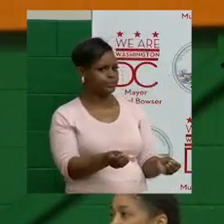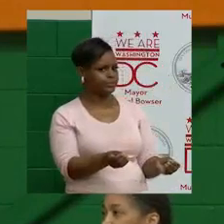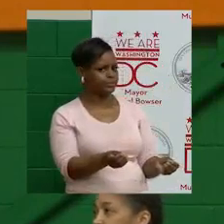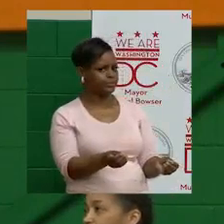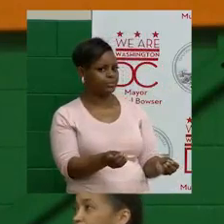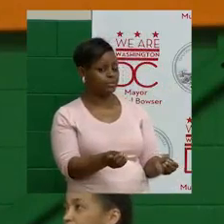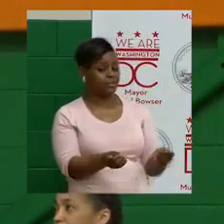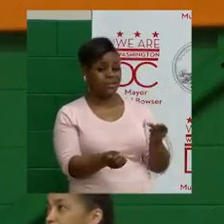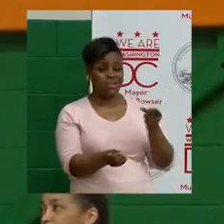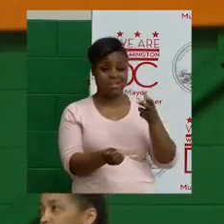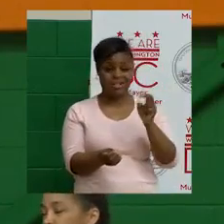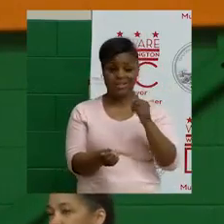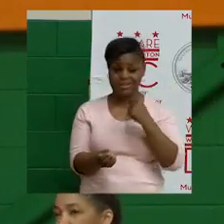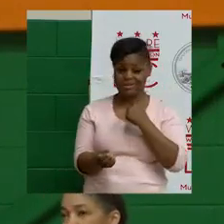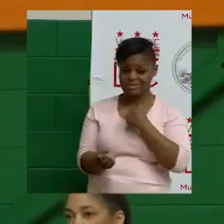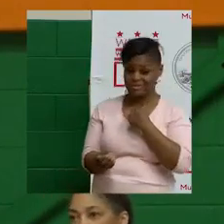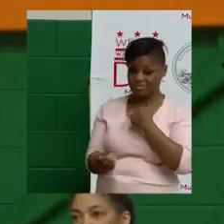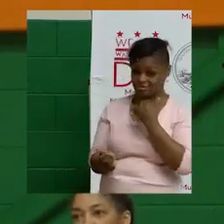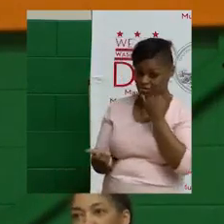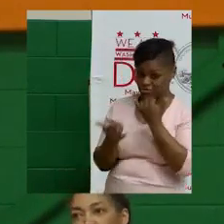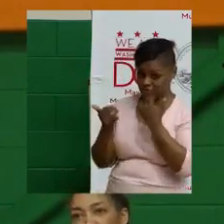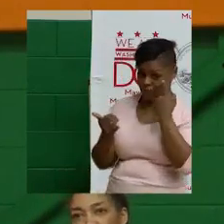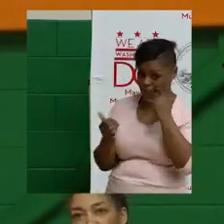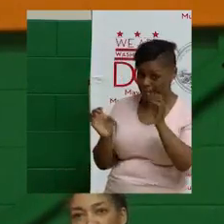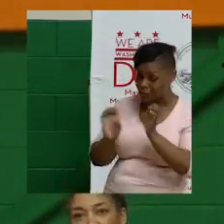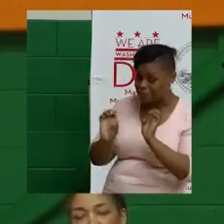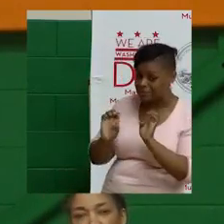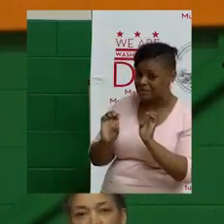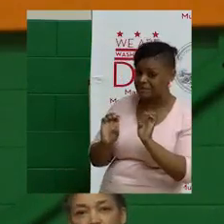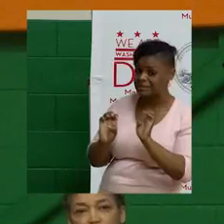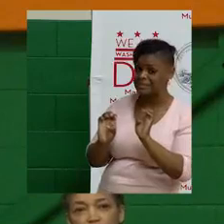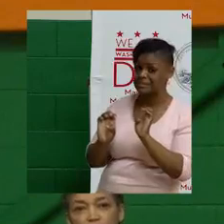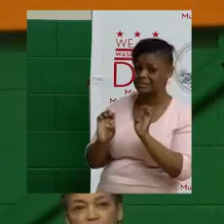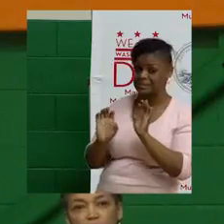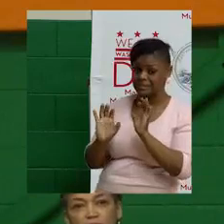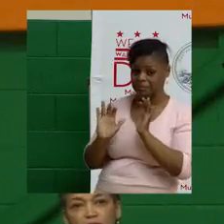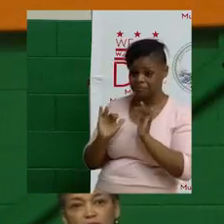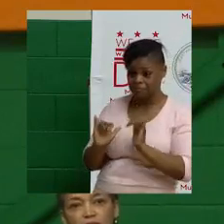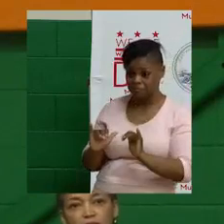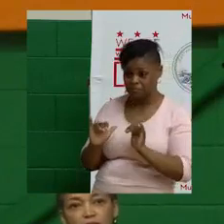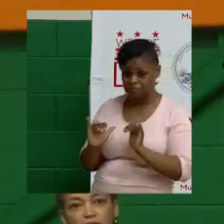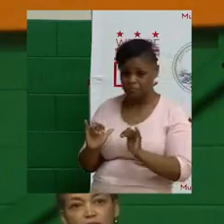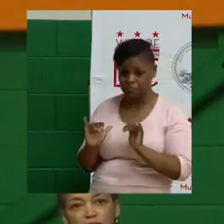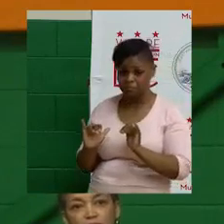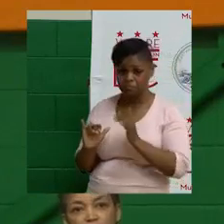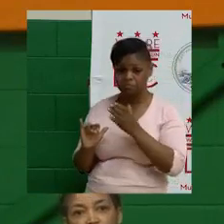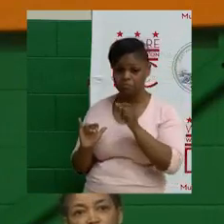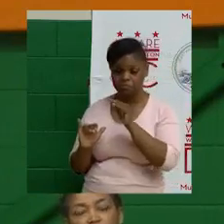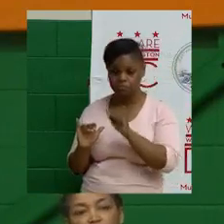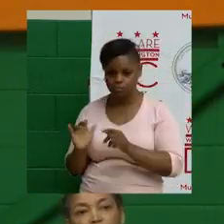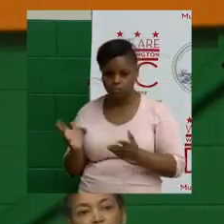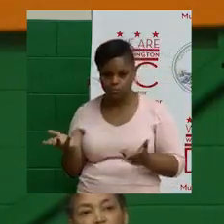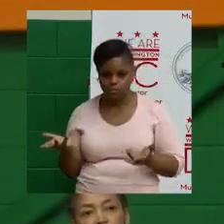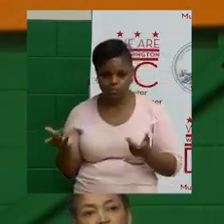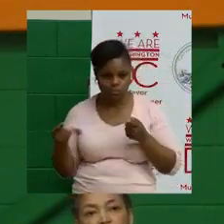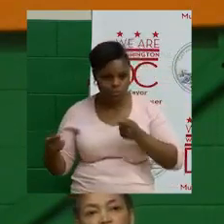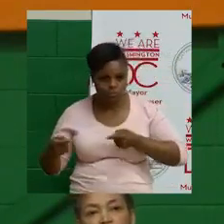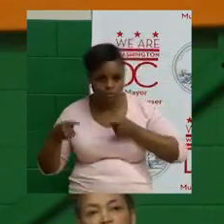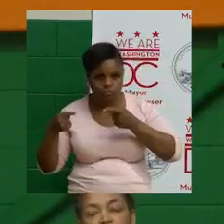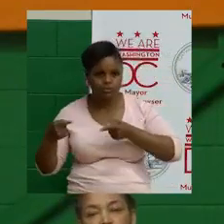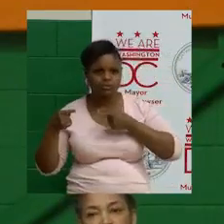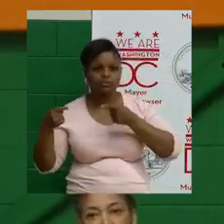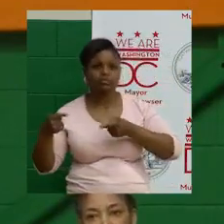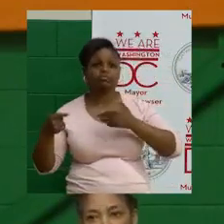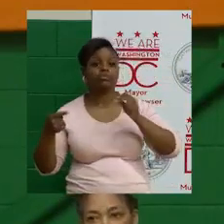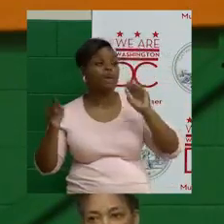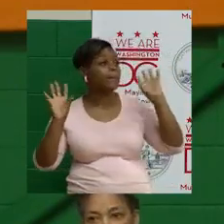and getting visits because we realized that the city had not hired a new 911 caller in 8 years. Then ambulances, we had the